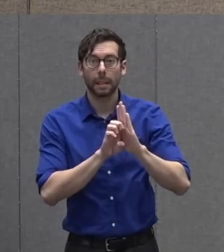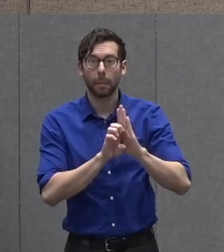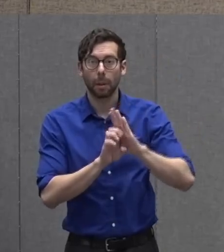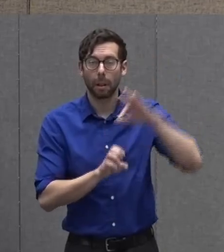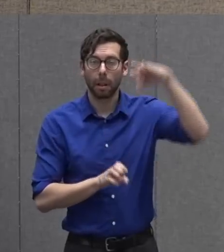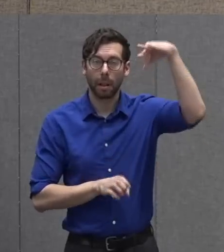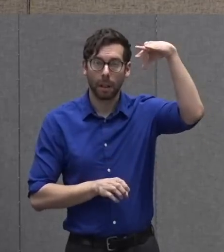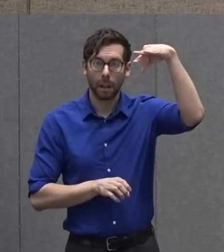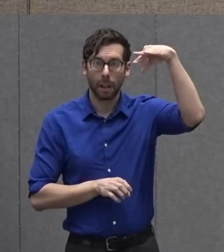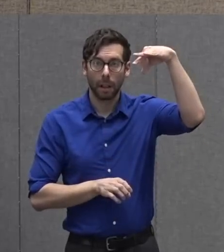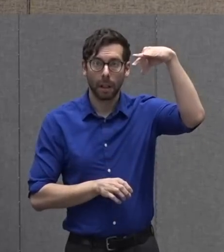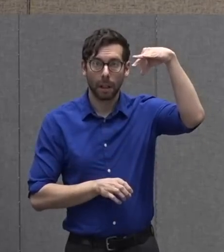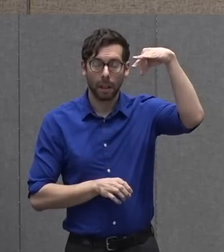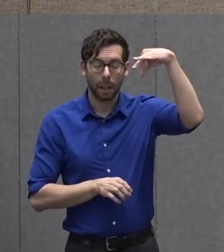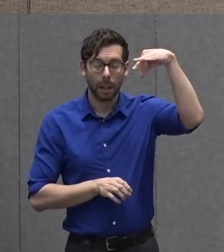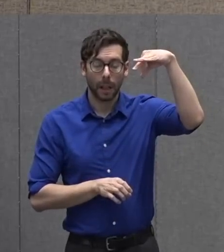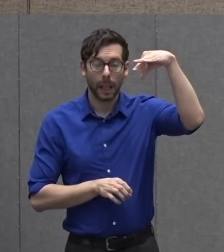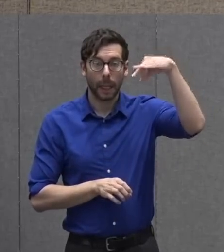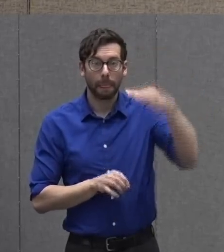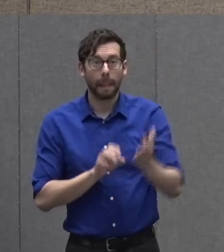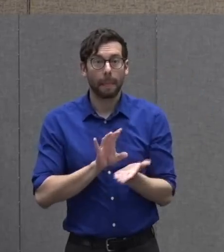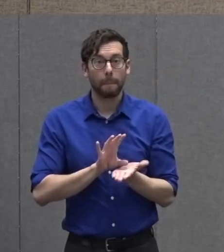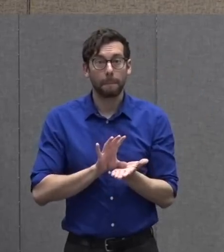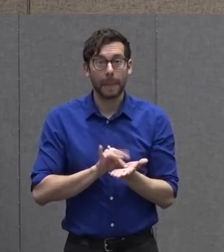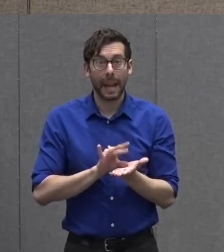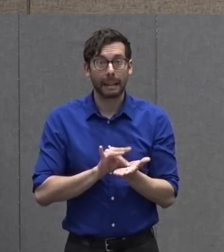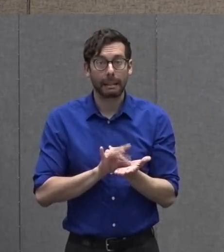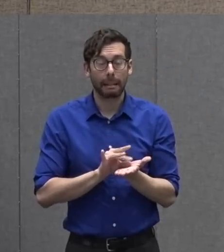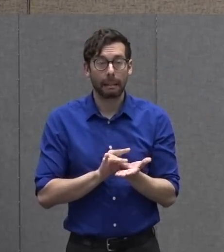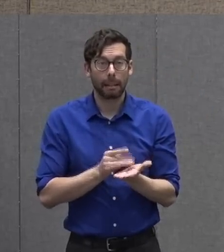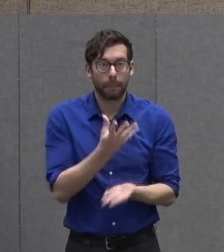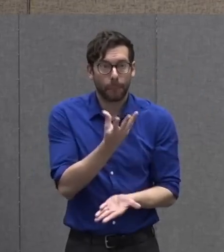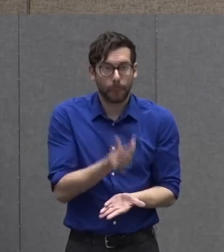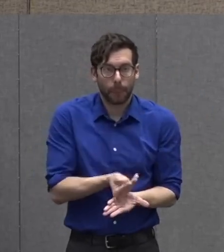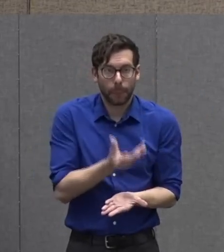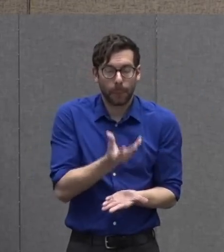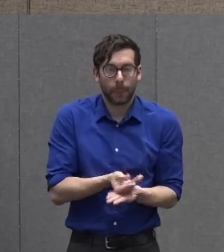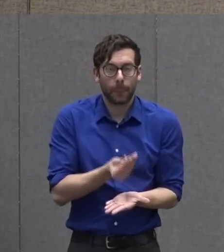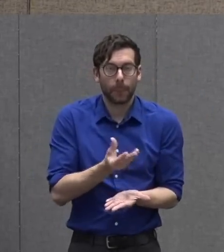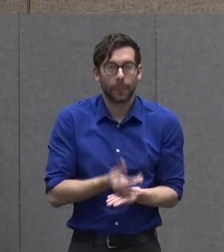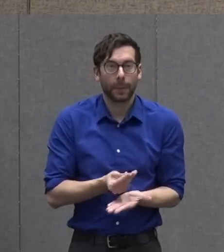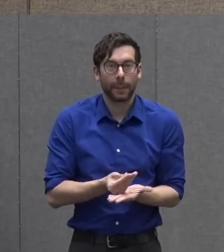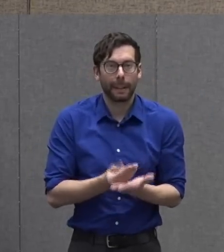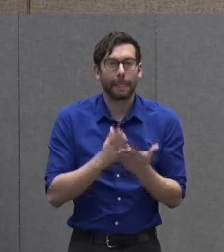is pulling my happy face onto it.